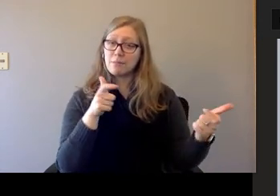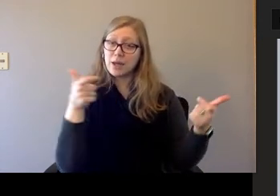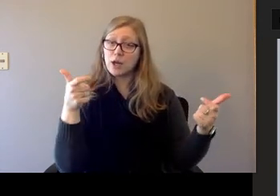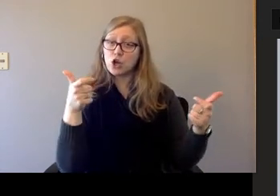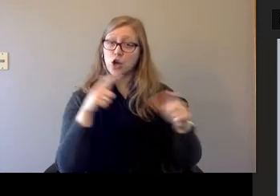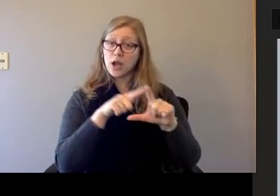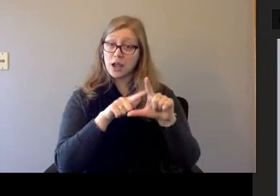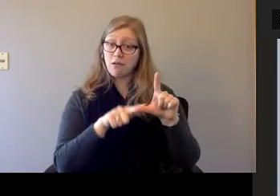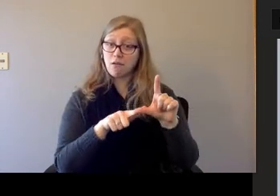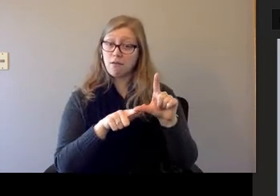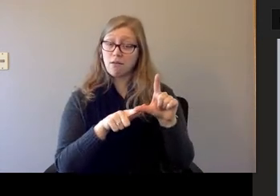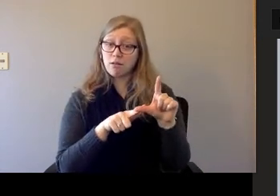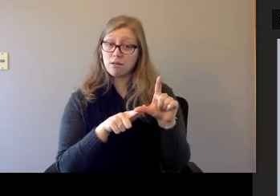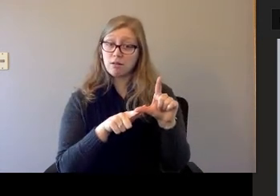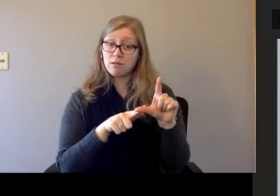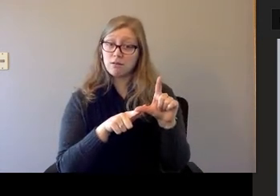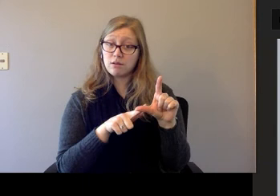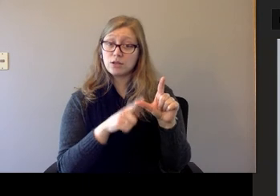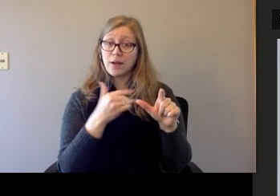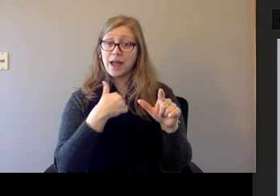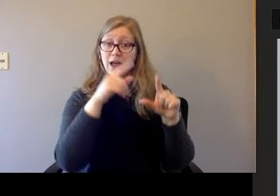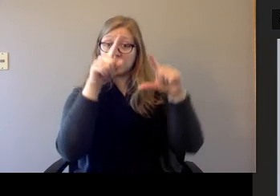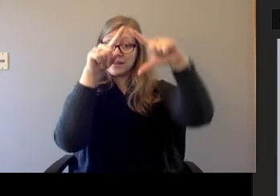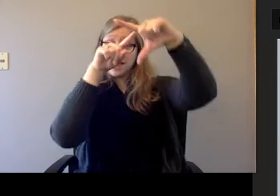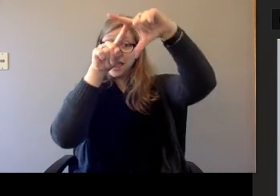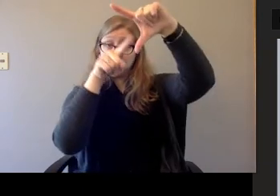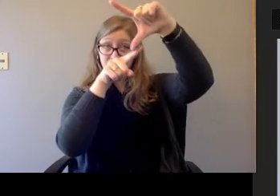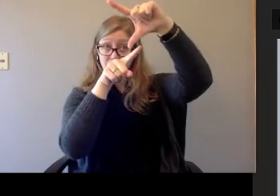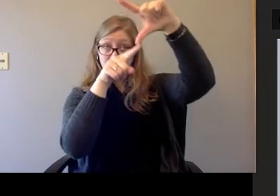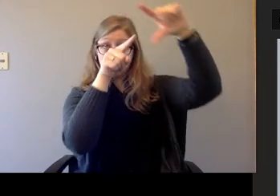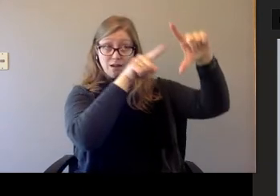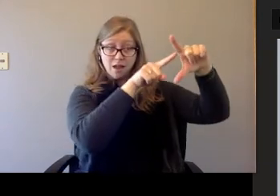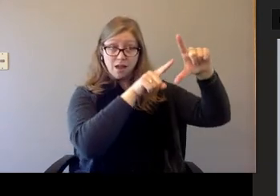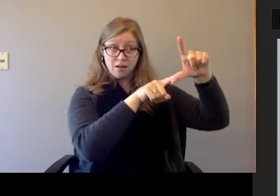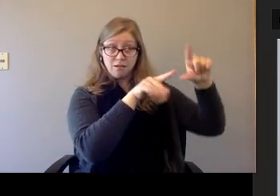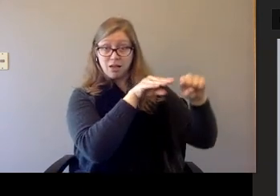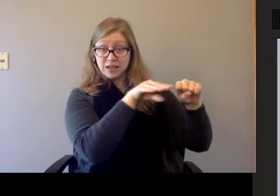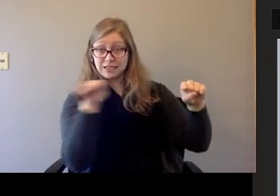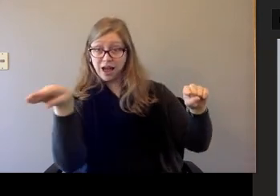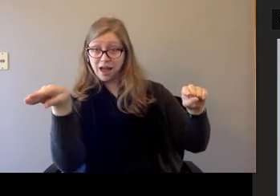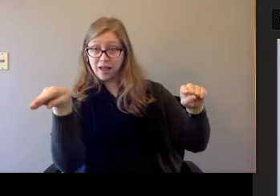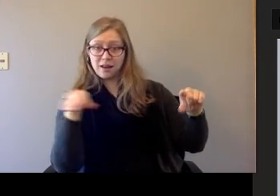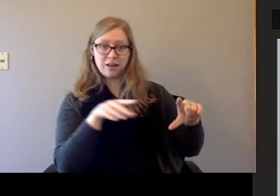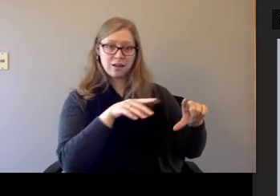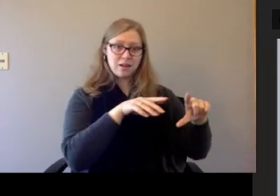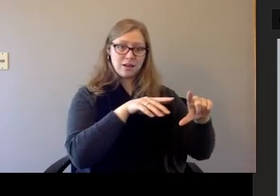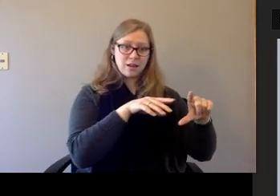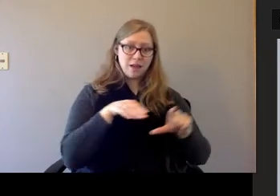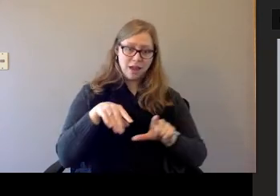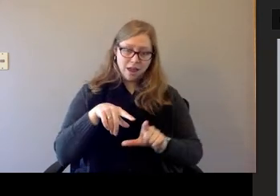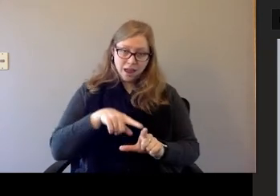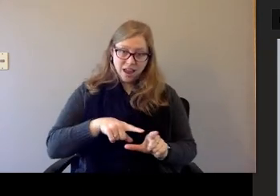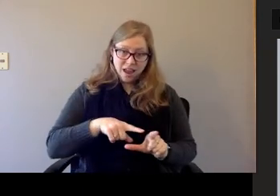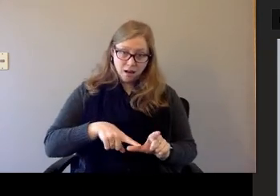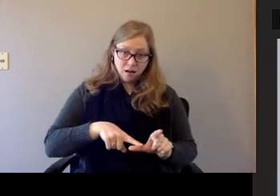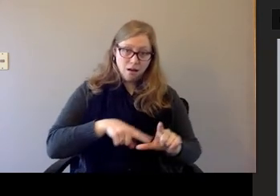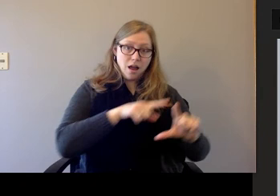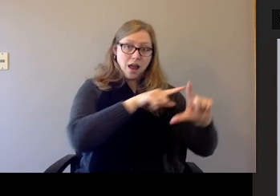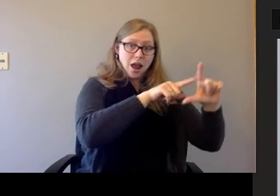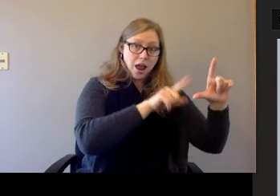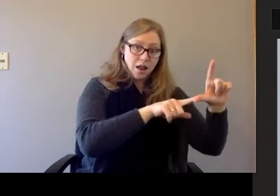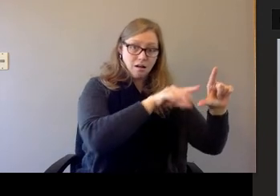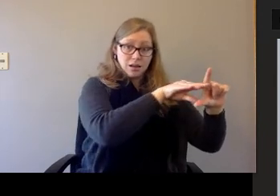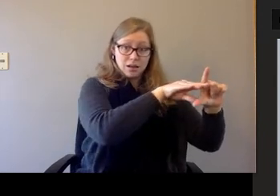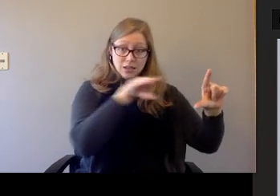side, angle, well actually, angle, angle, side, and I have to start with this angle, angle, angle,